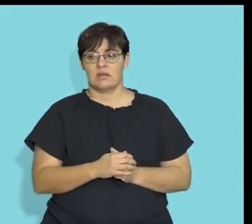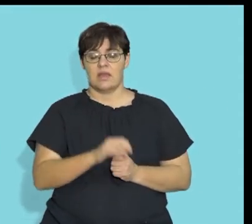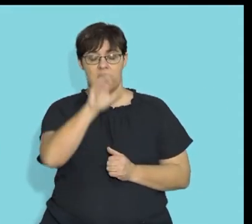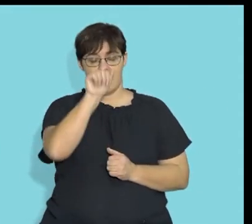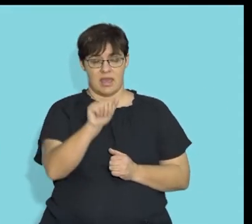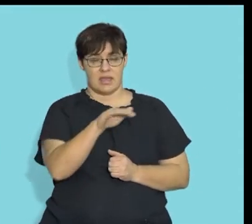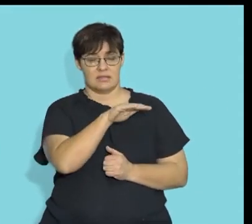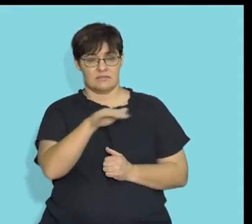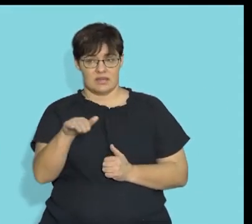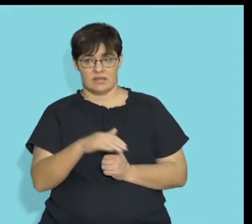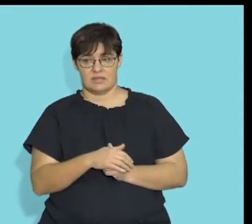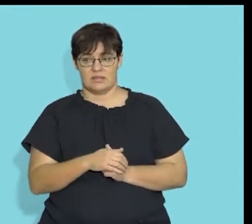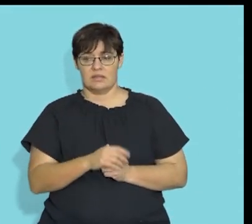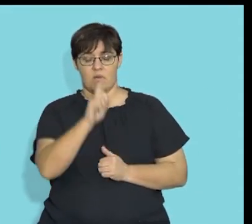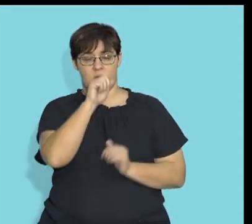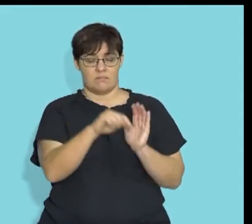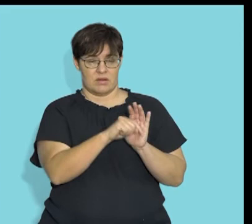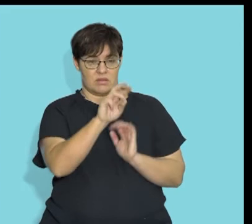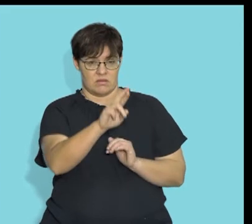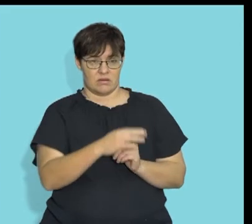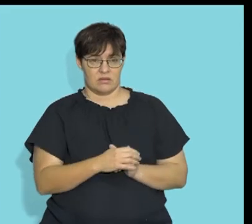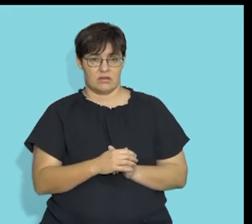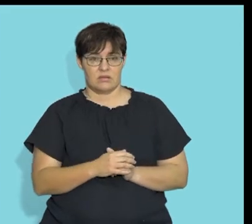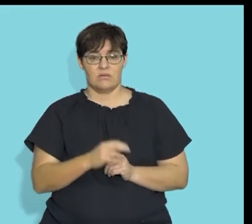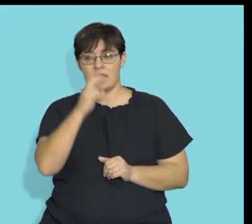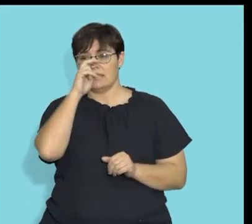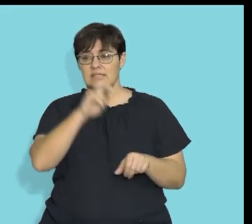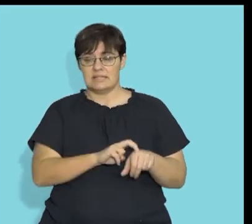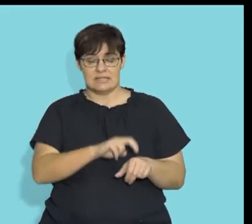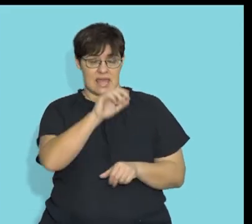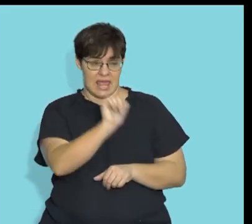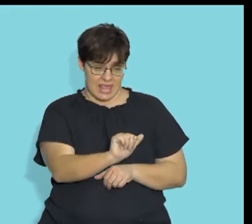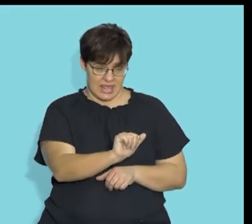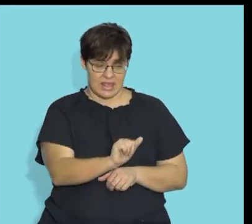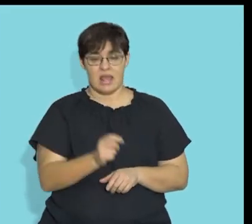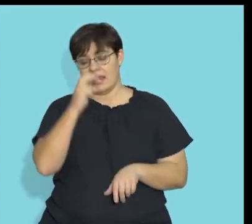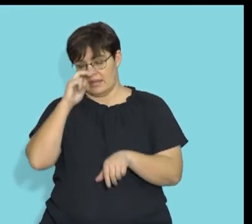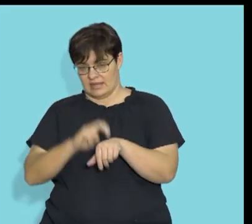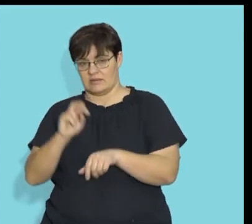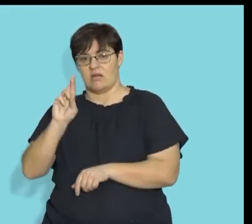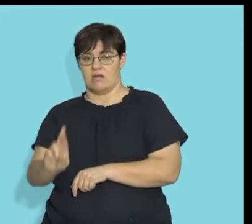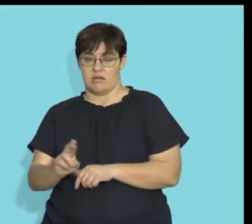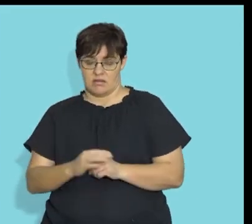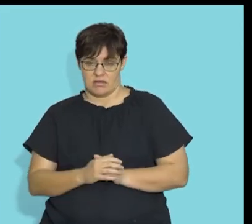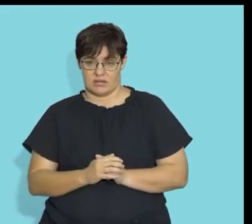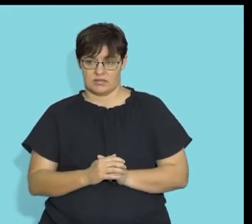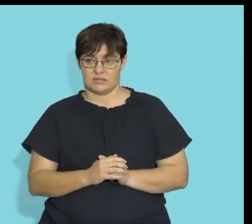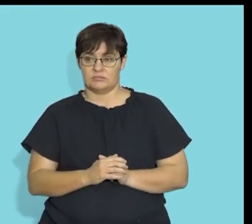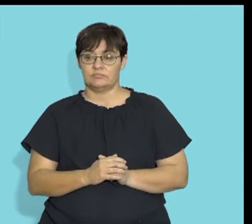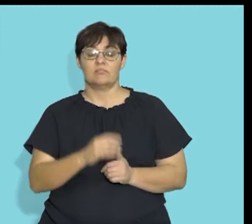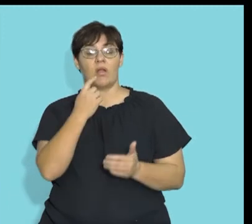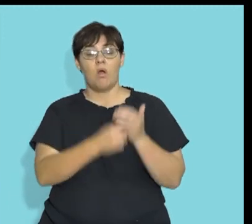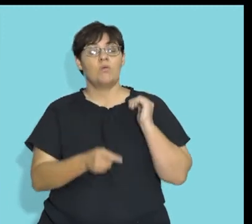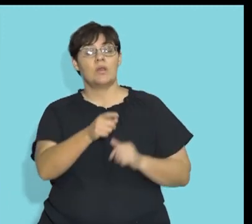a divided by 1 minus r. So I need my a and I need my r. Please remember, I